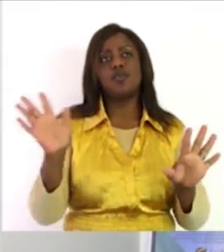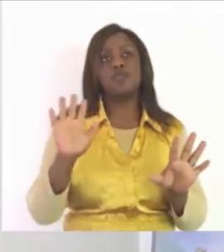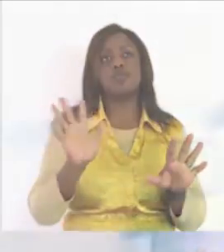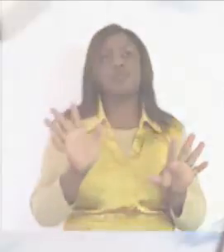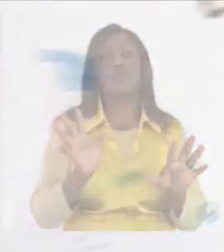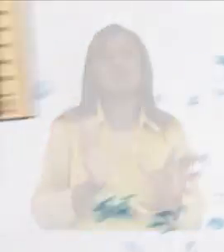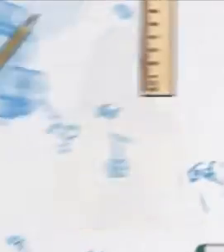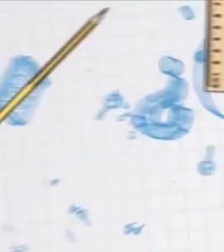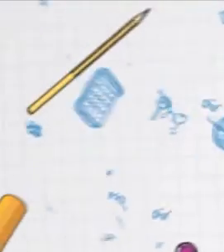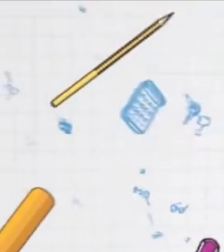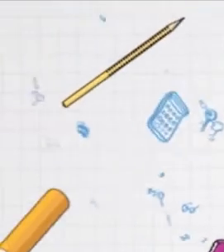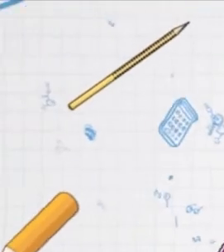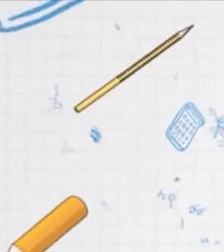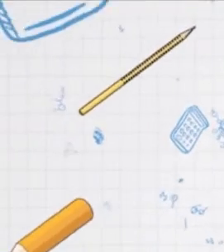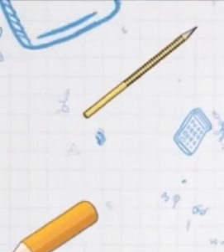bye-bye.